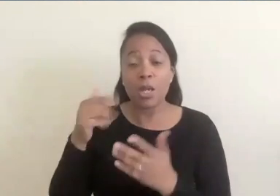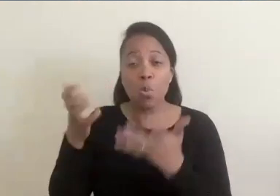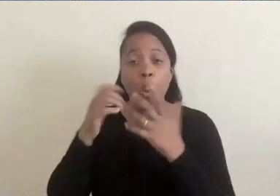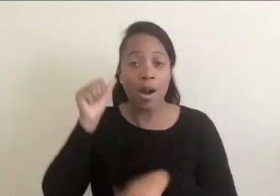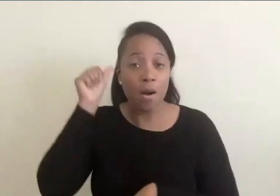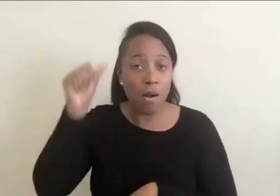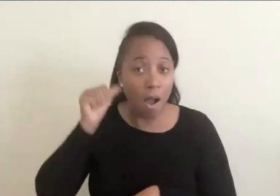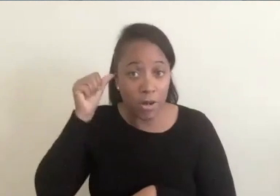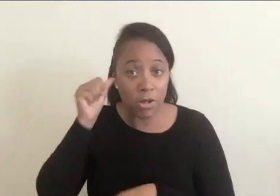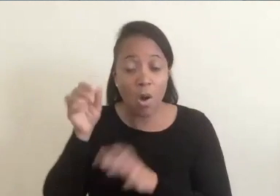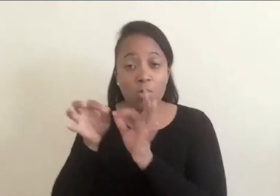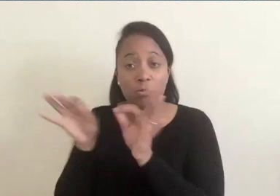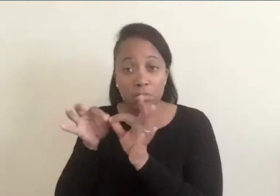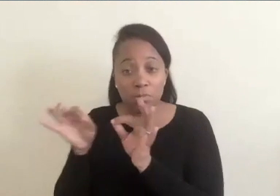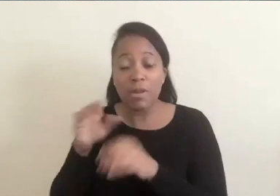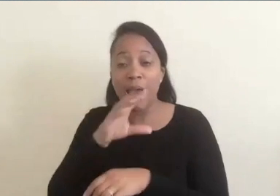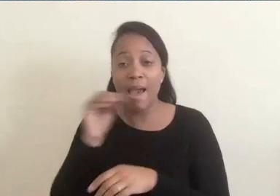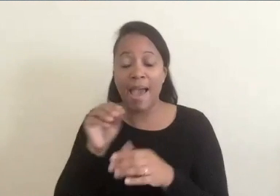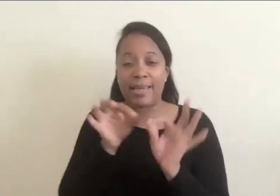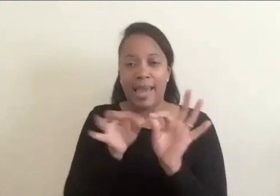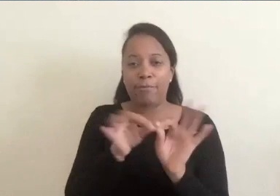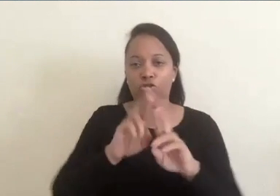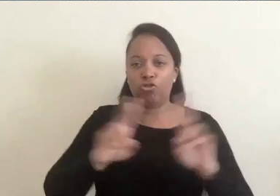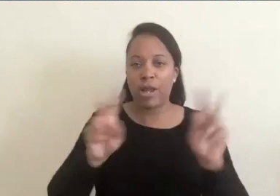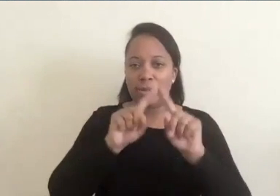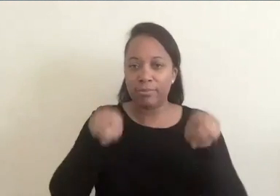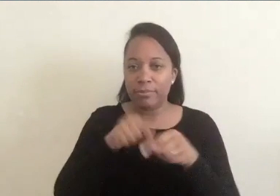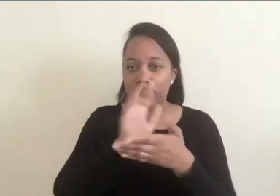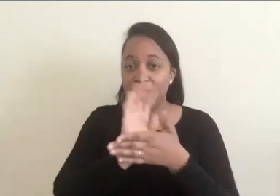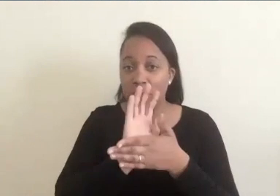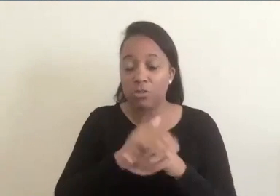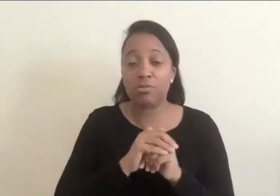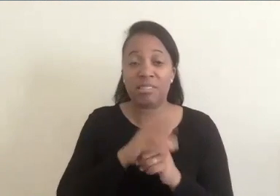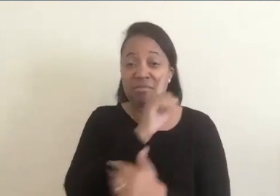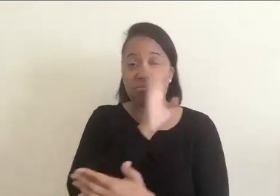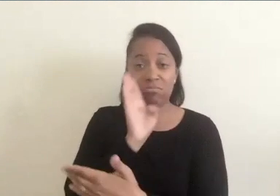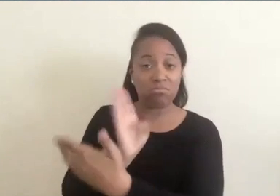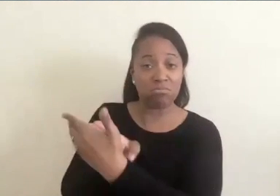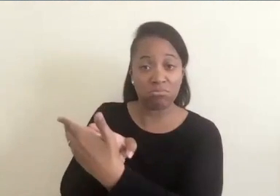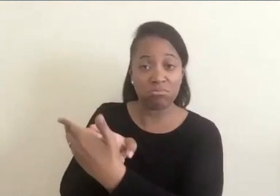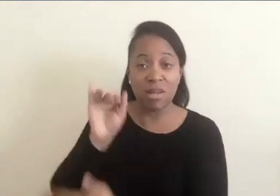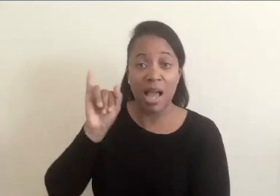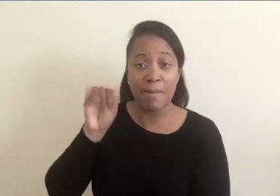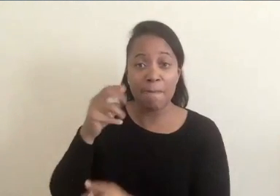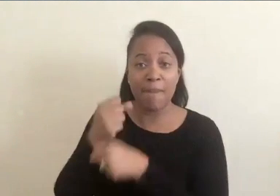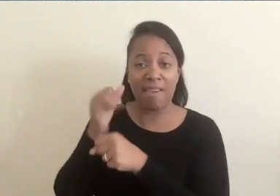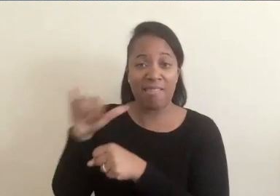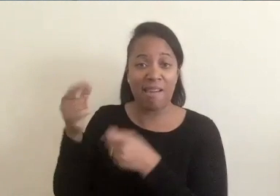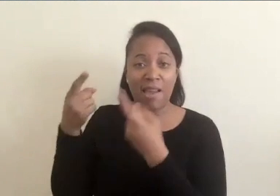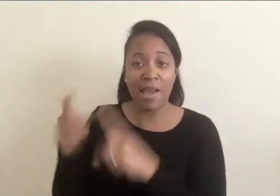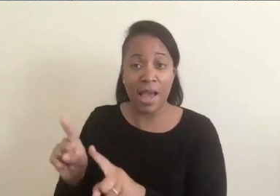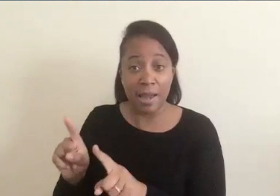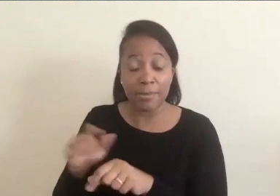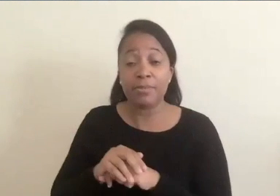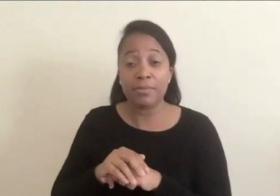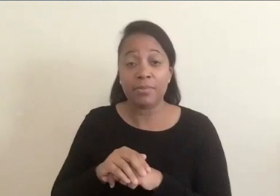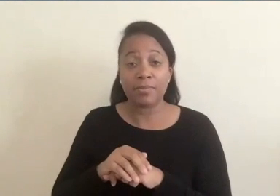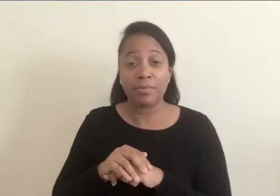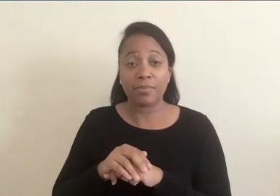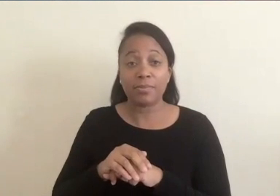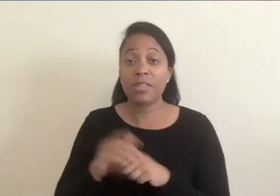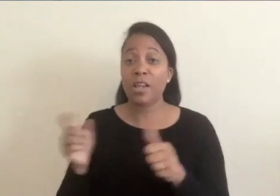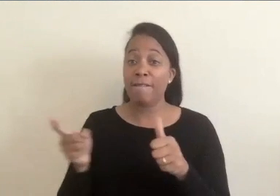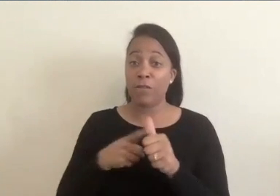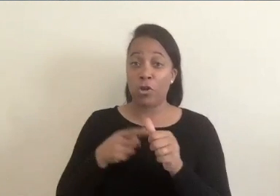audio files transcribed. He brought a lawsuit against IBM to do just that. The trial court,